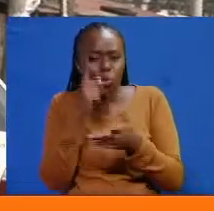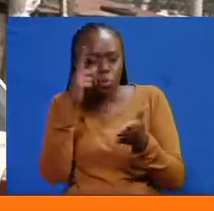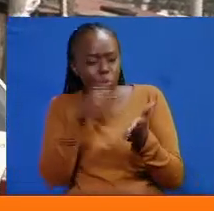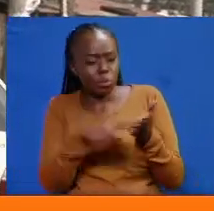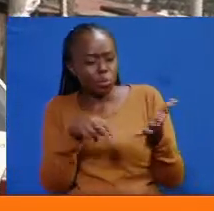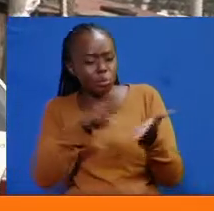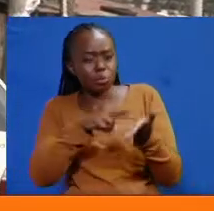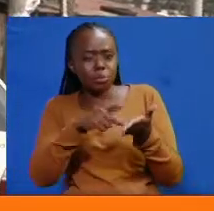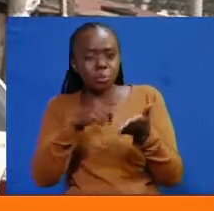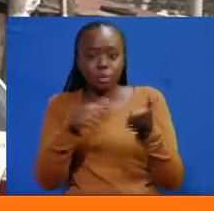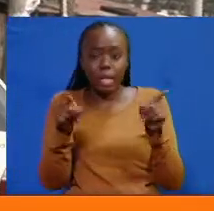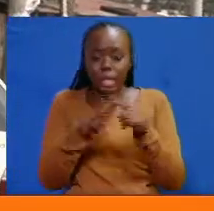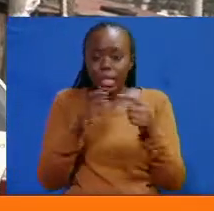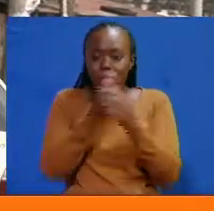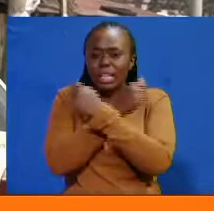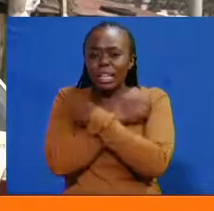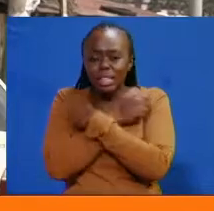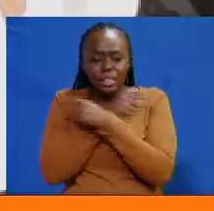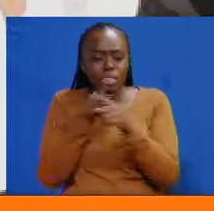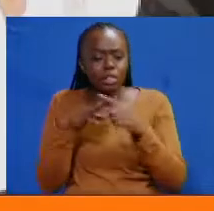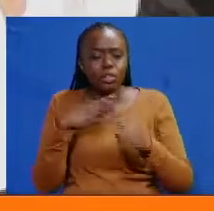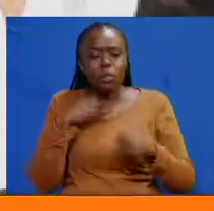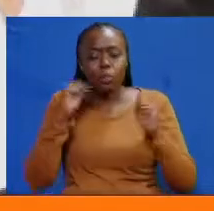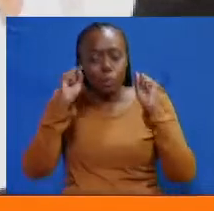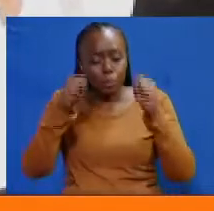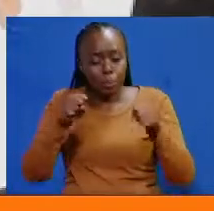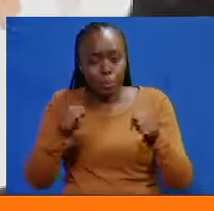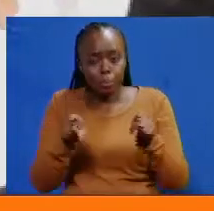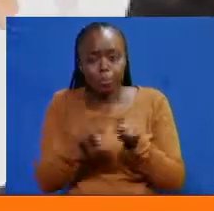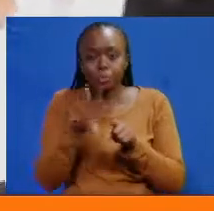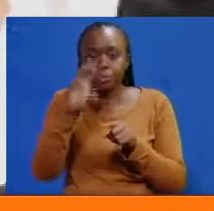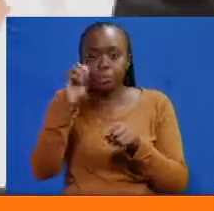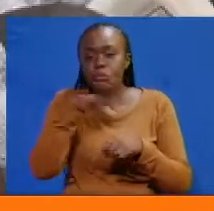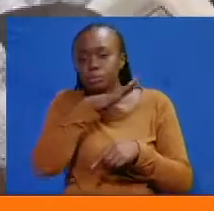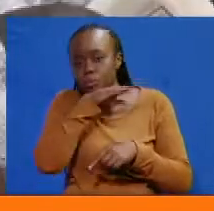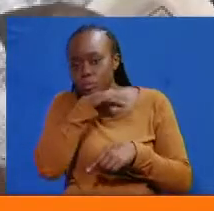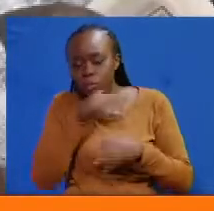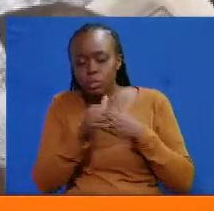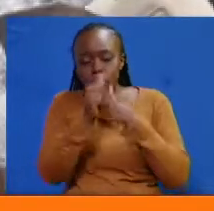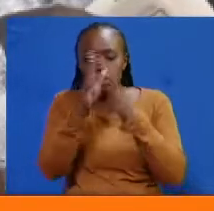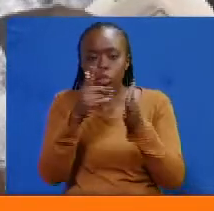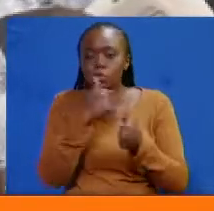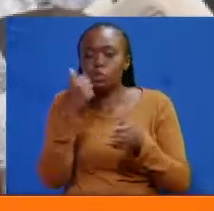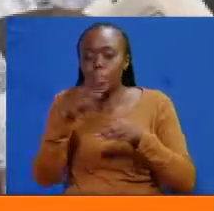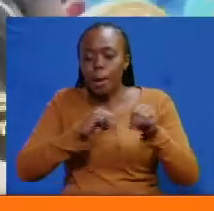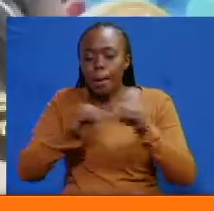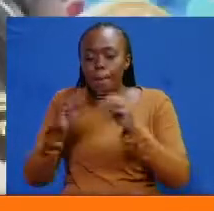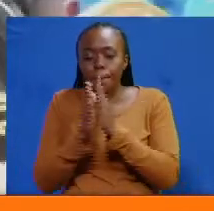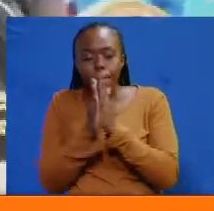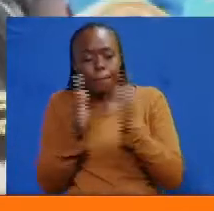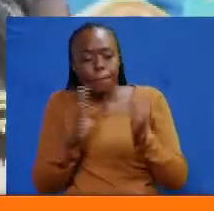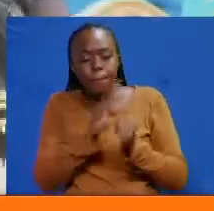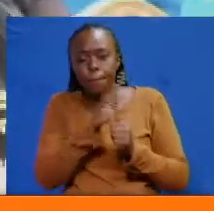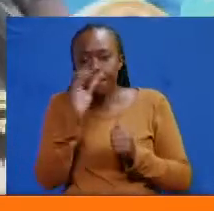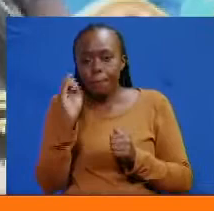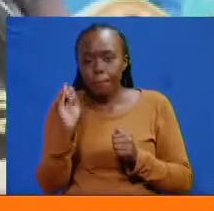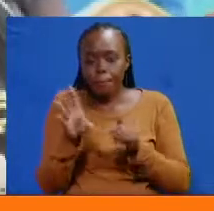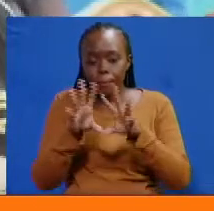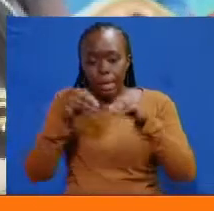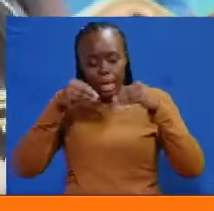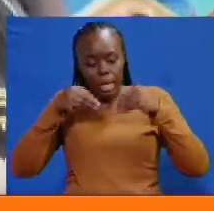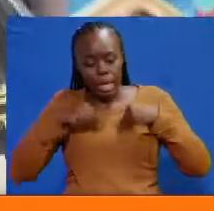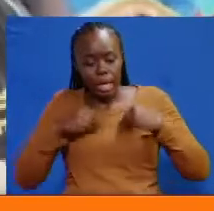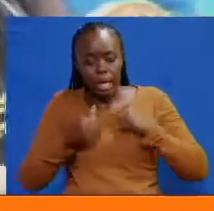nini. Tunaipenda na tunataka iwe. The ODM leader, who was a major proponent of the BBI referendum, accepted the